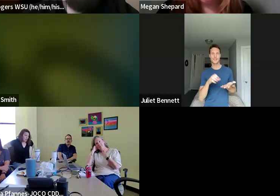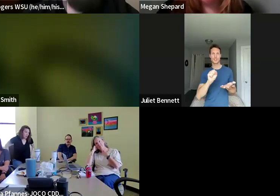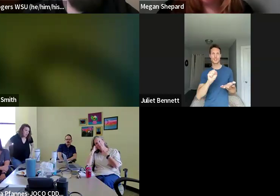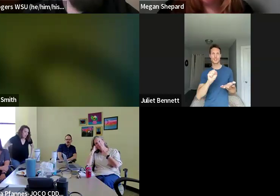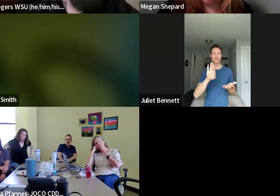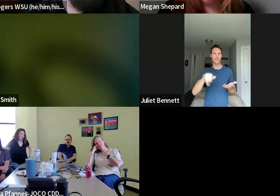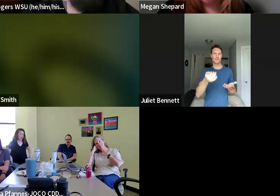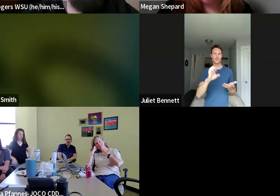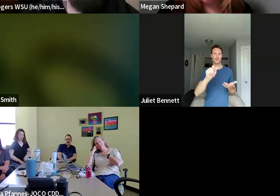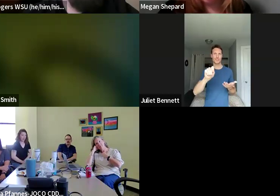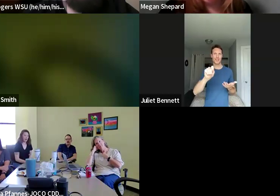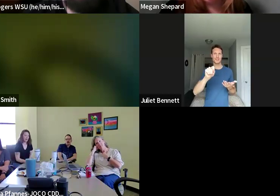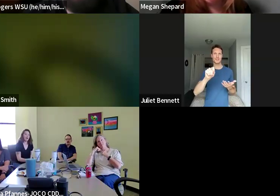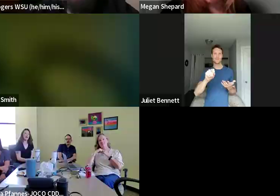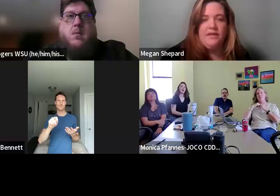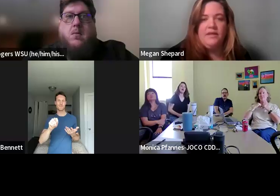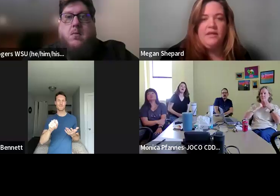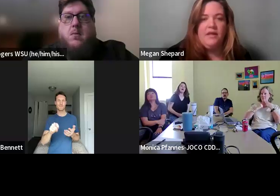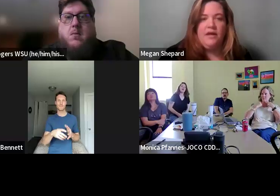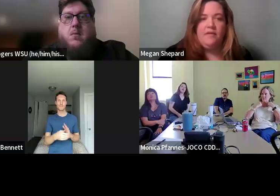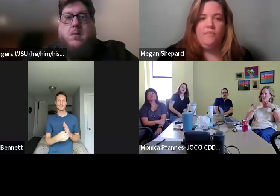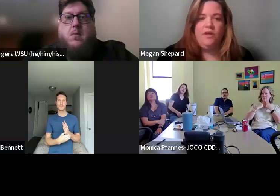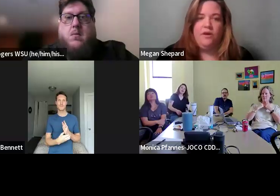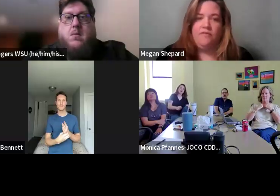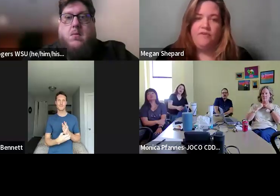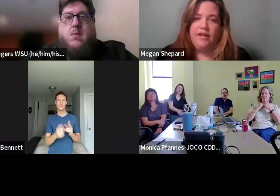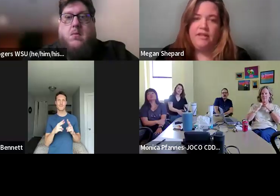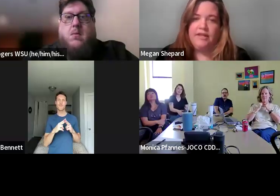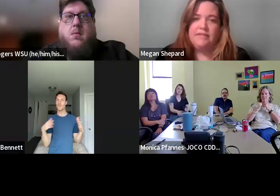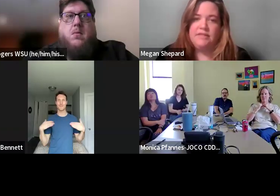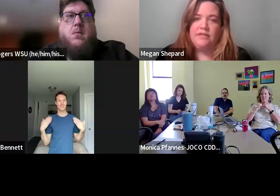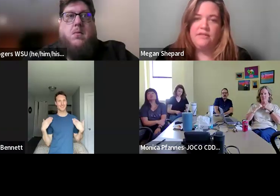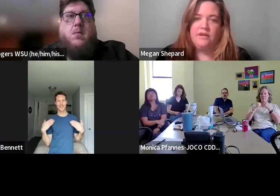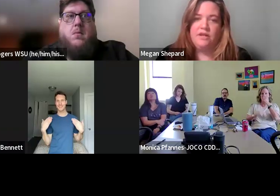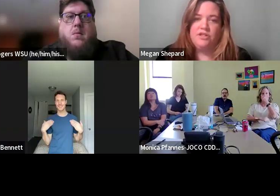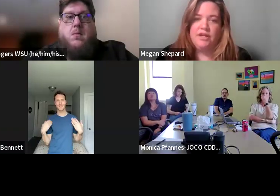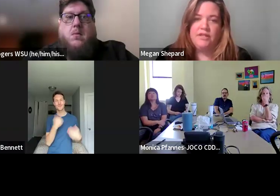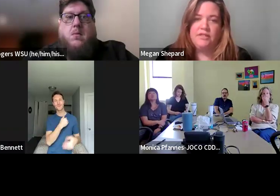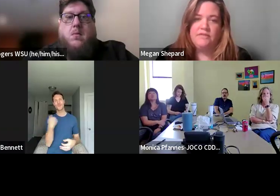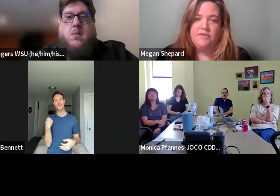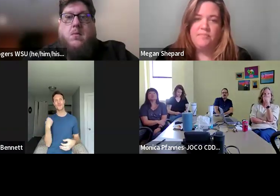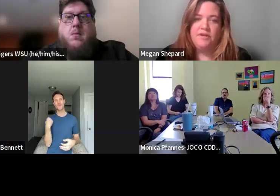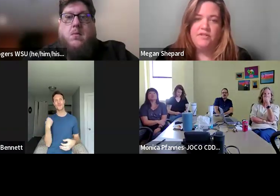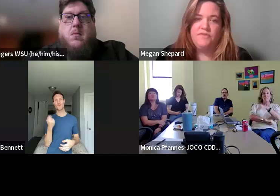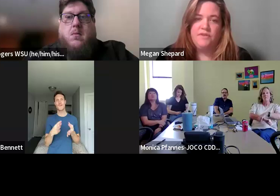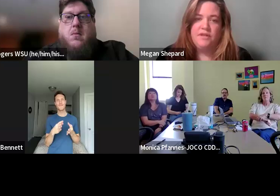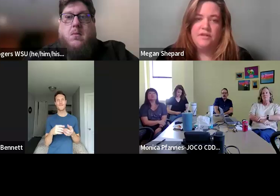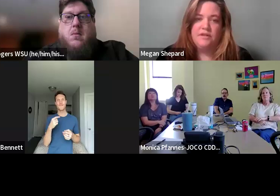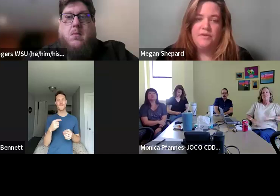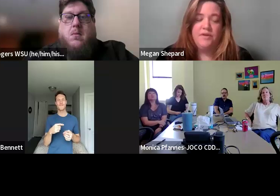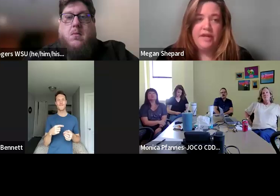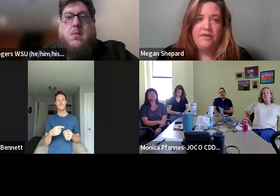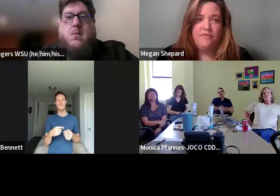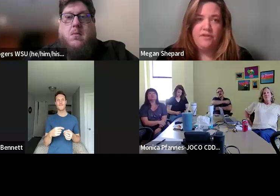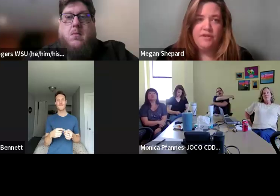come, information to come on that. Very exciting. We are finalizing the contract for the bidders for